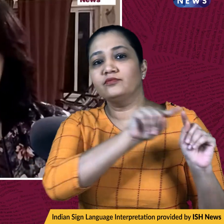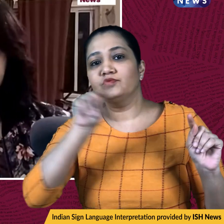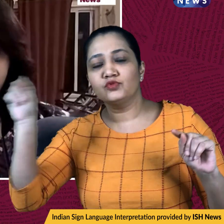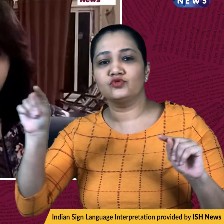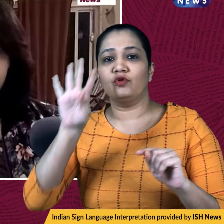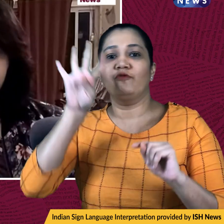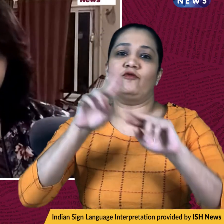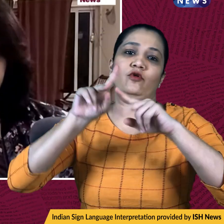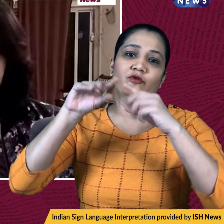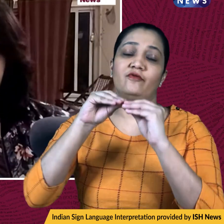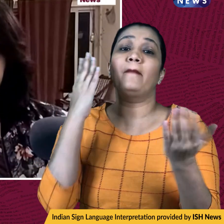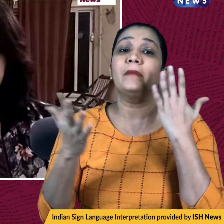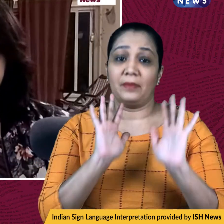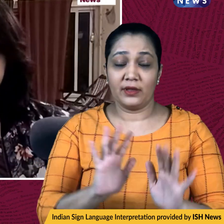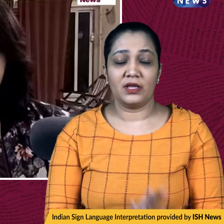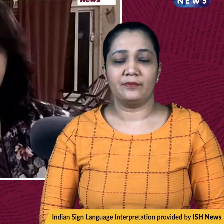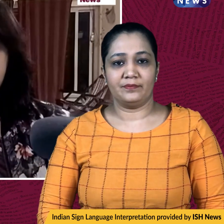and the 4th of February.